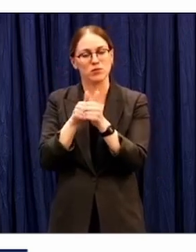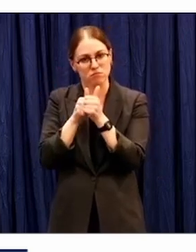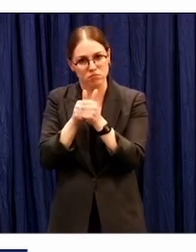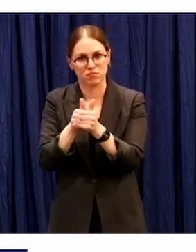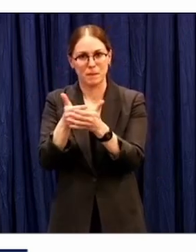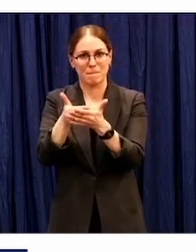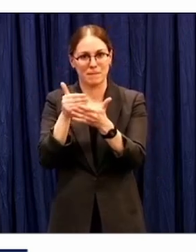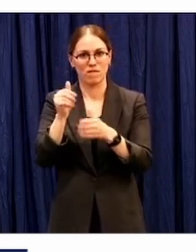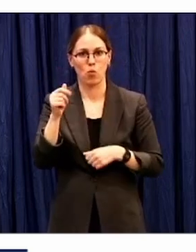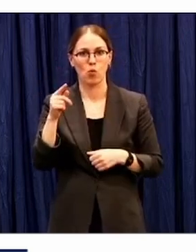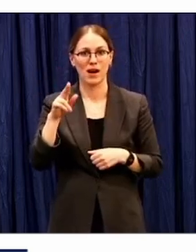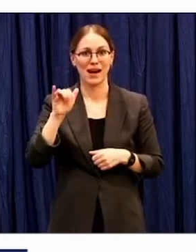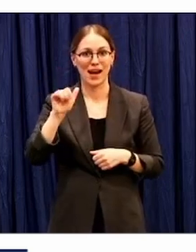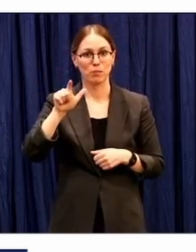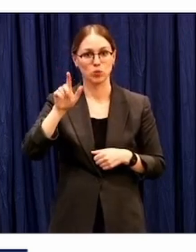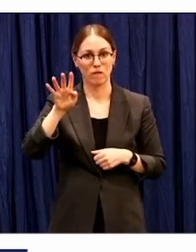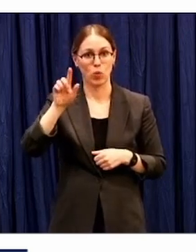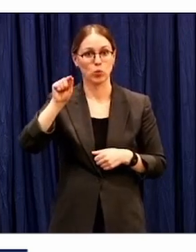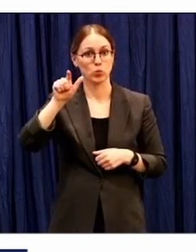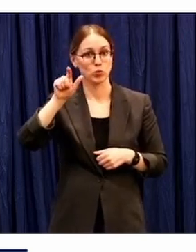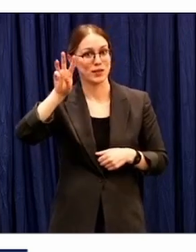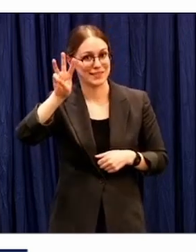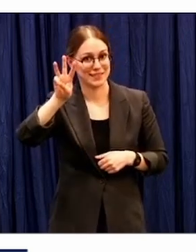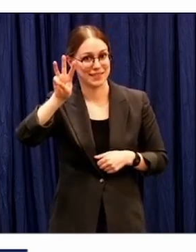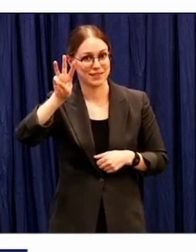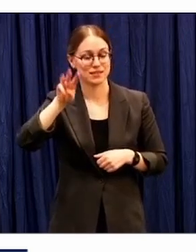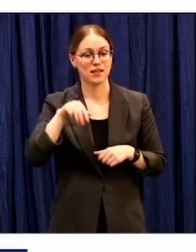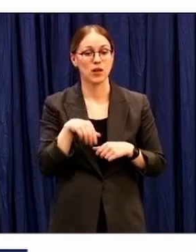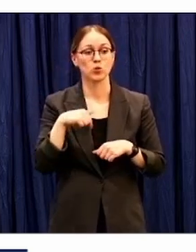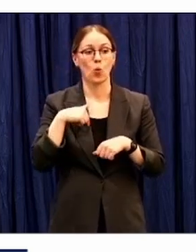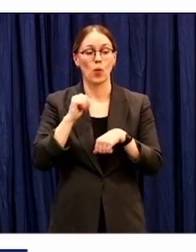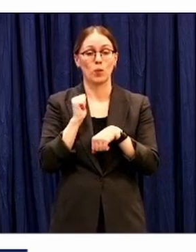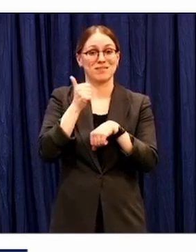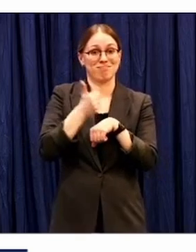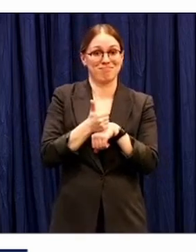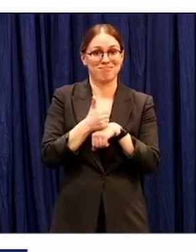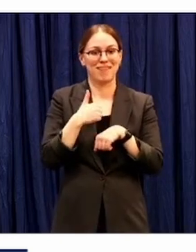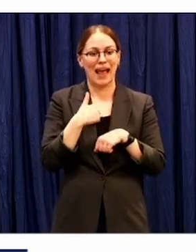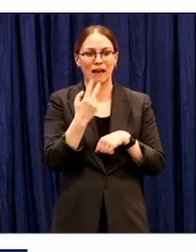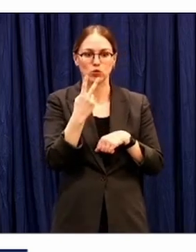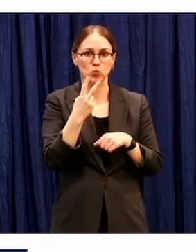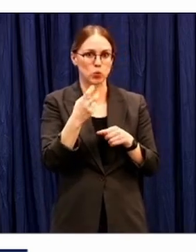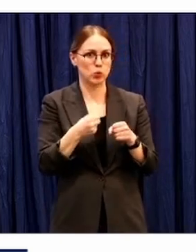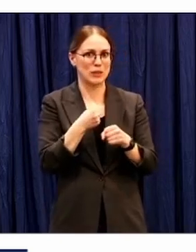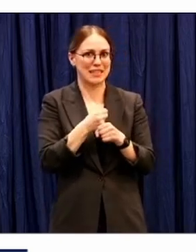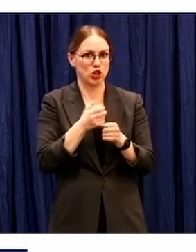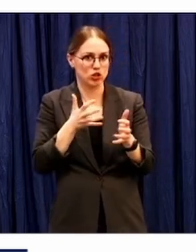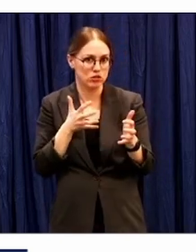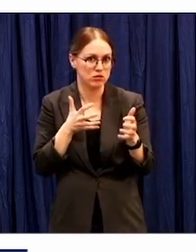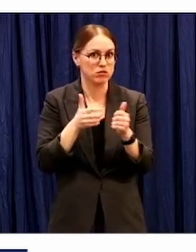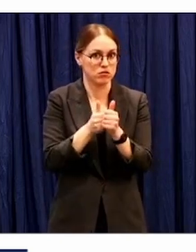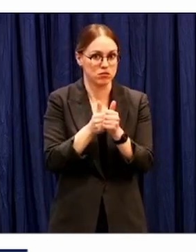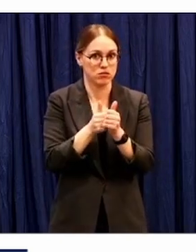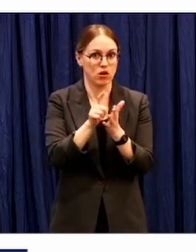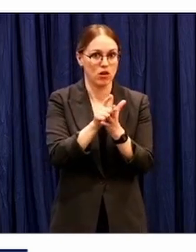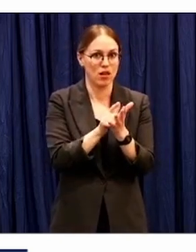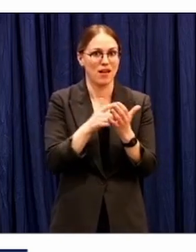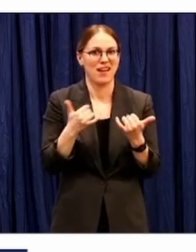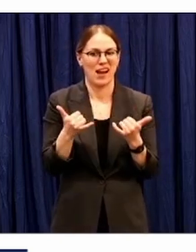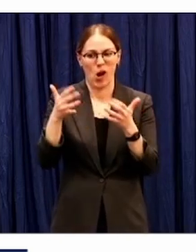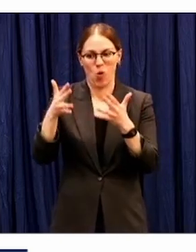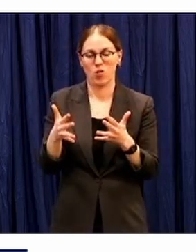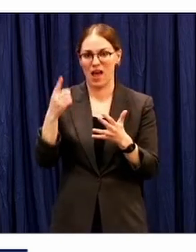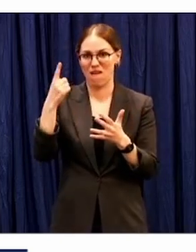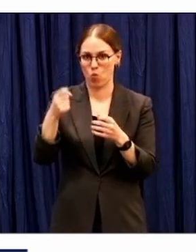April 24th of 2026. So when this was set, we had 2 years to come into full compliance, and we're about a year out from